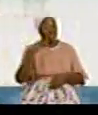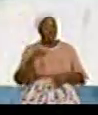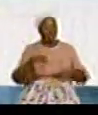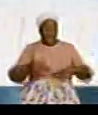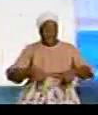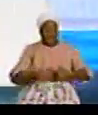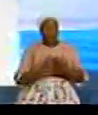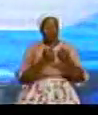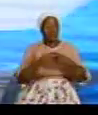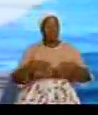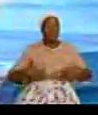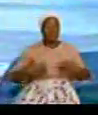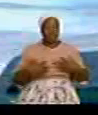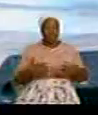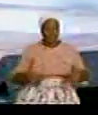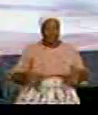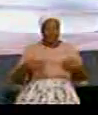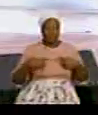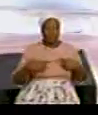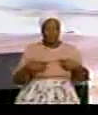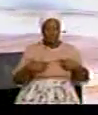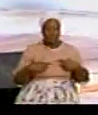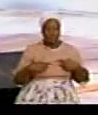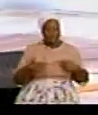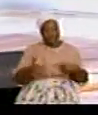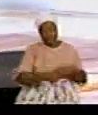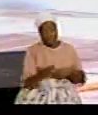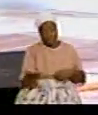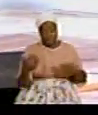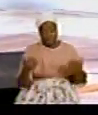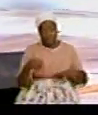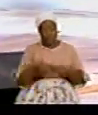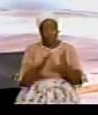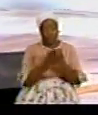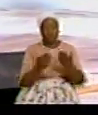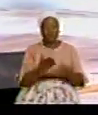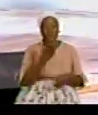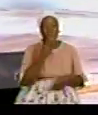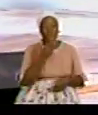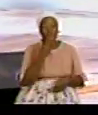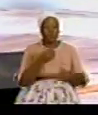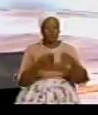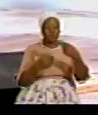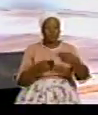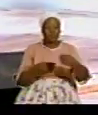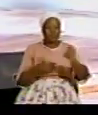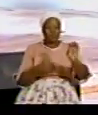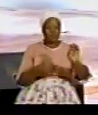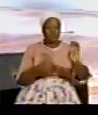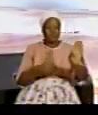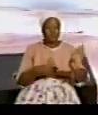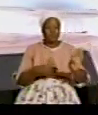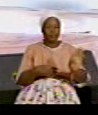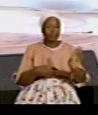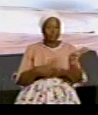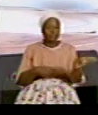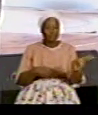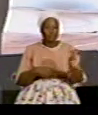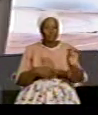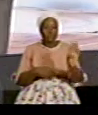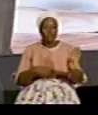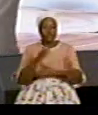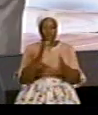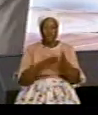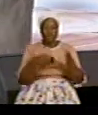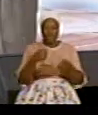at Hebrews chapter 13. I'm reading from verse 7. Hebrews chapter 13, reading